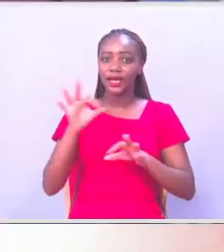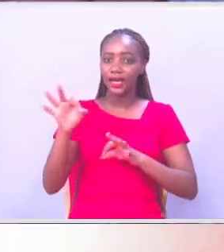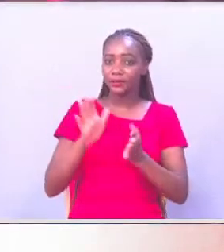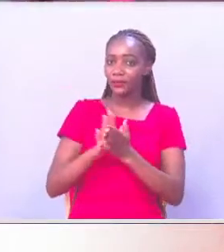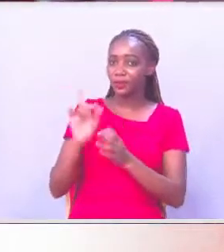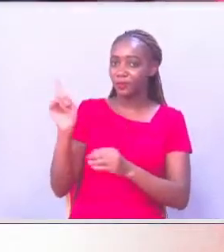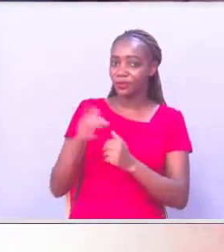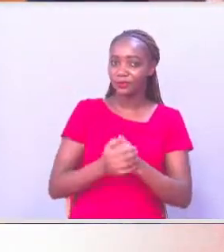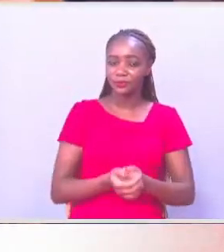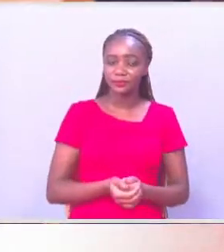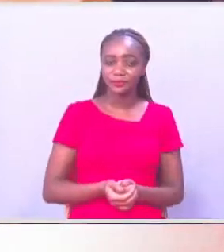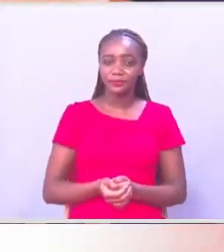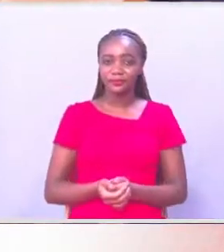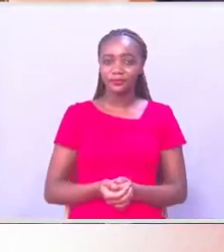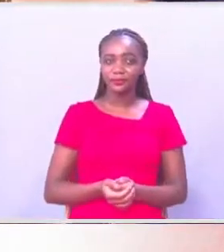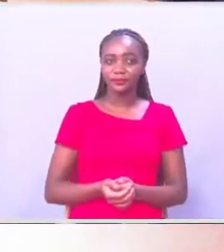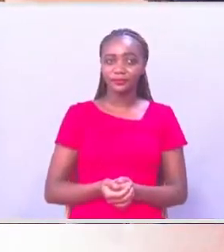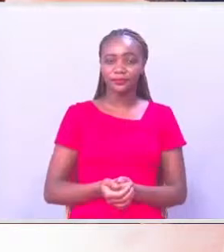reports.